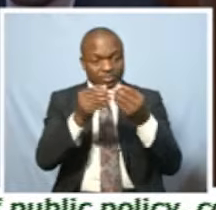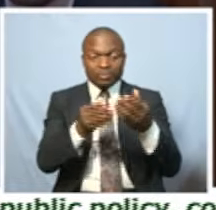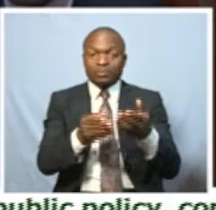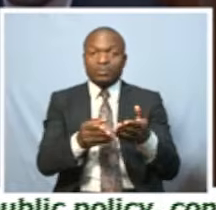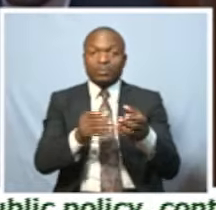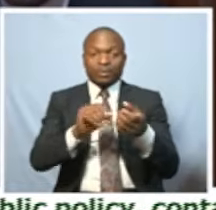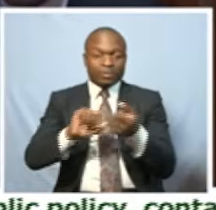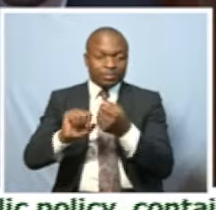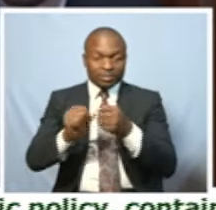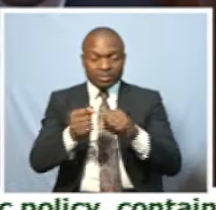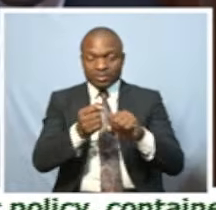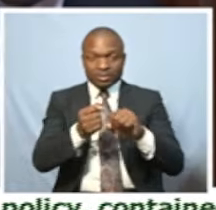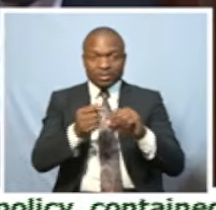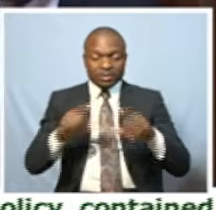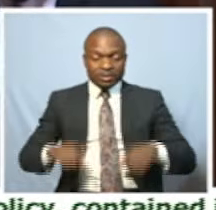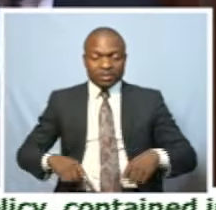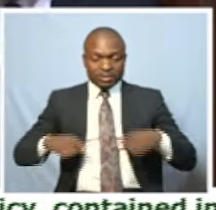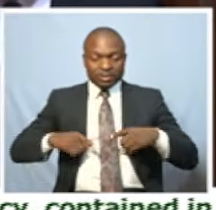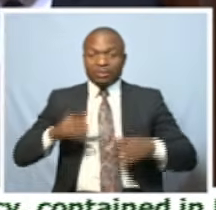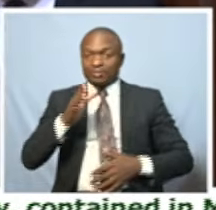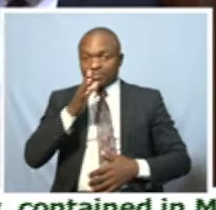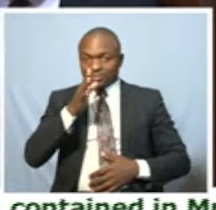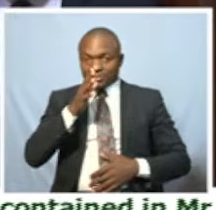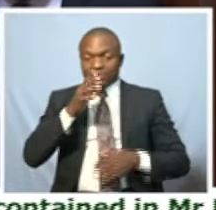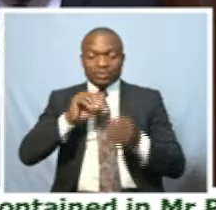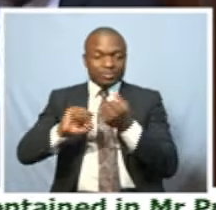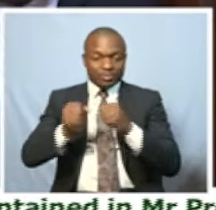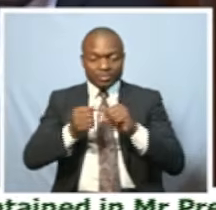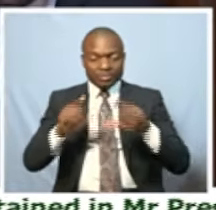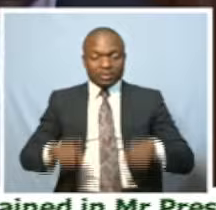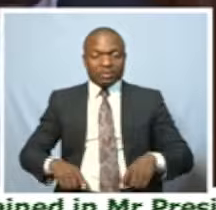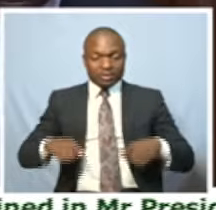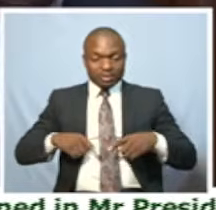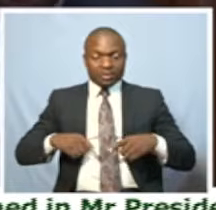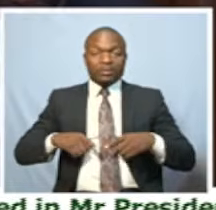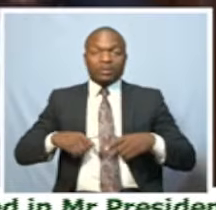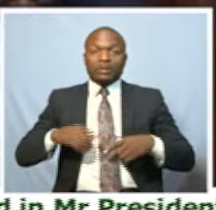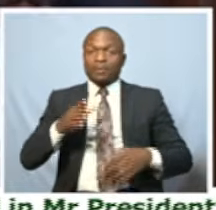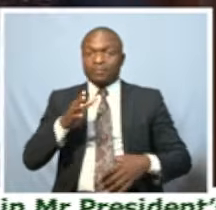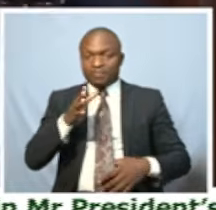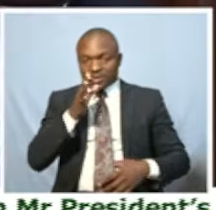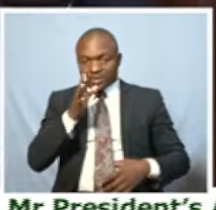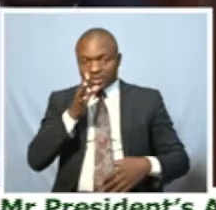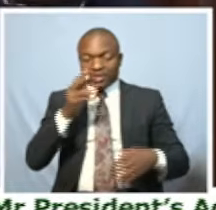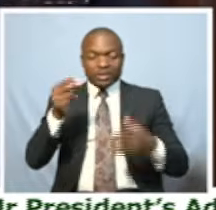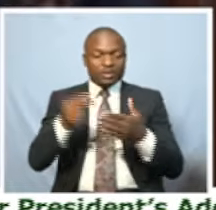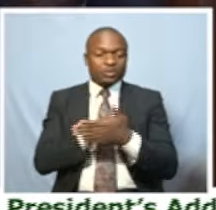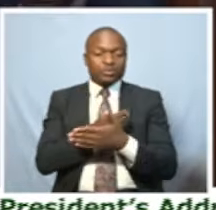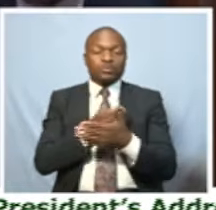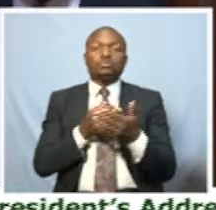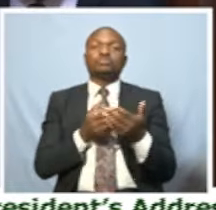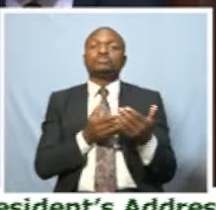of our mothers and safeguard the lives of both mothers and newborns.